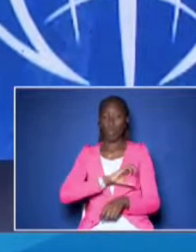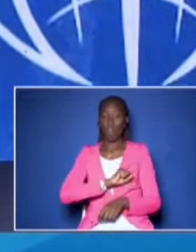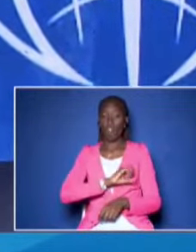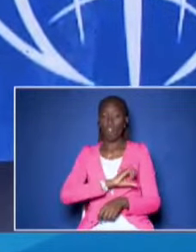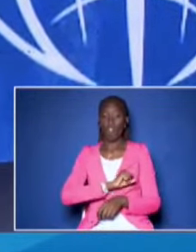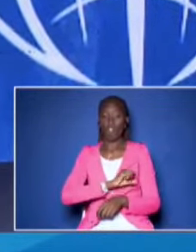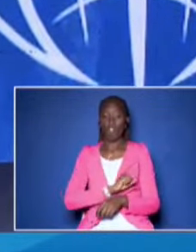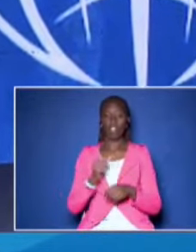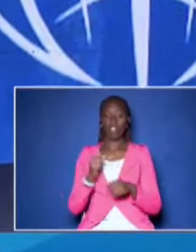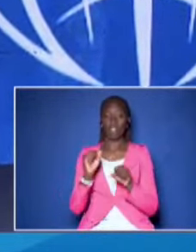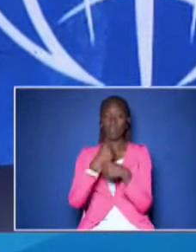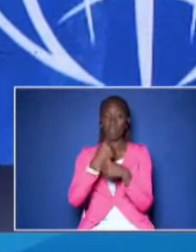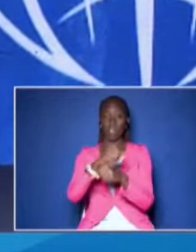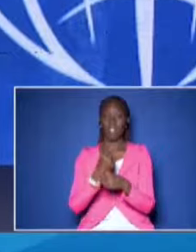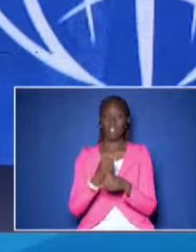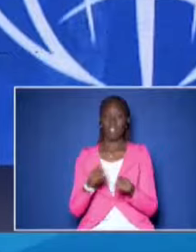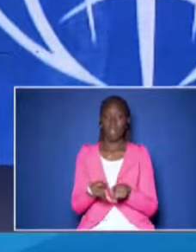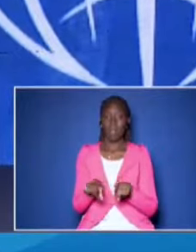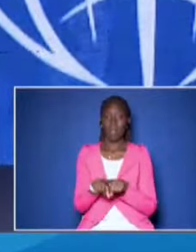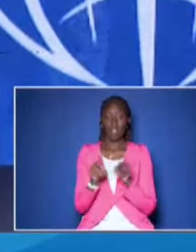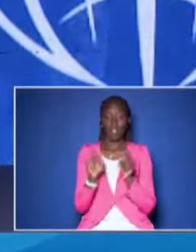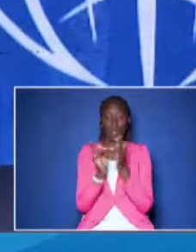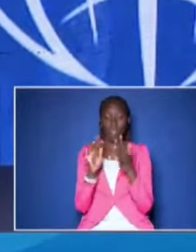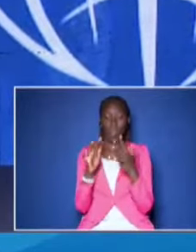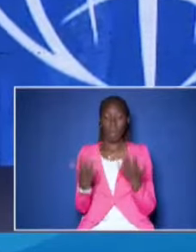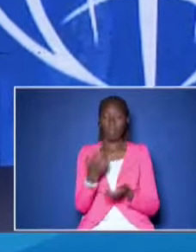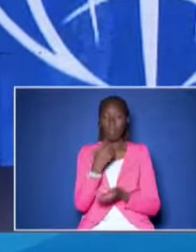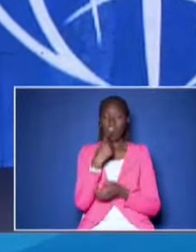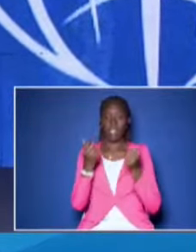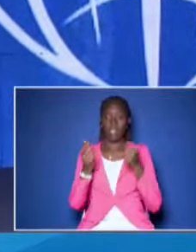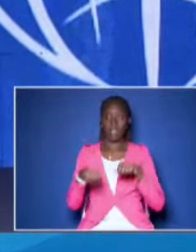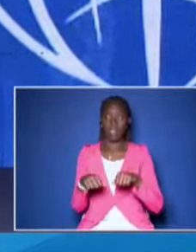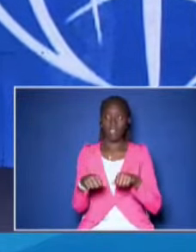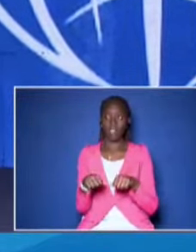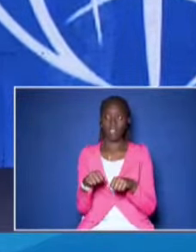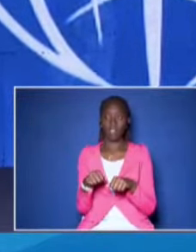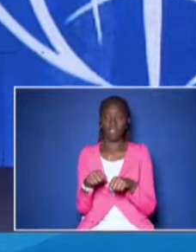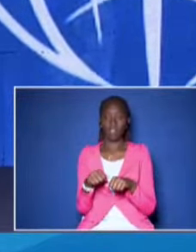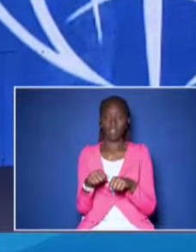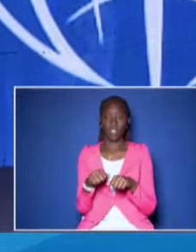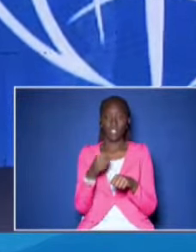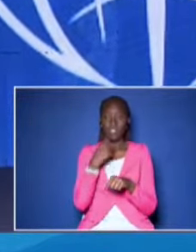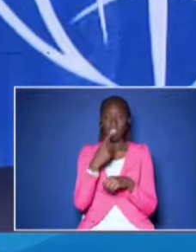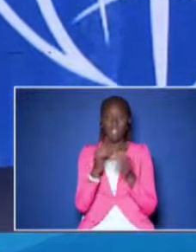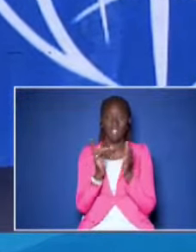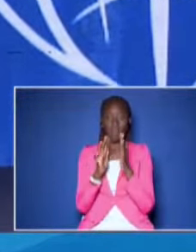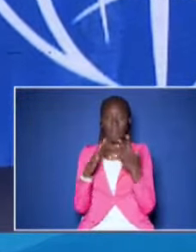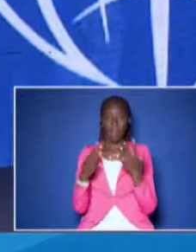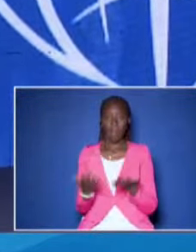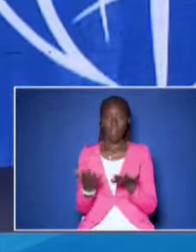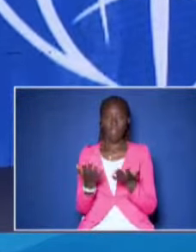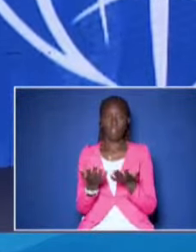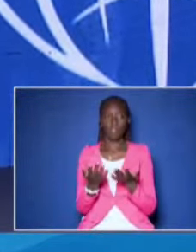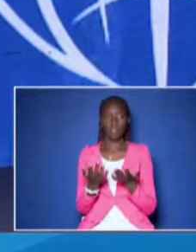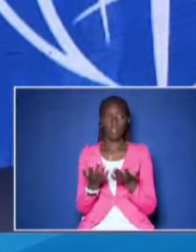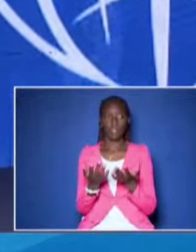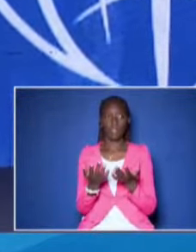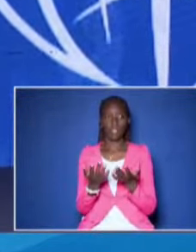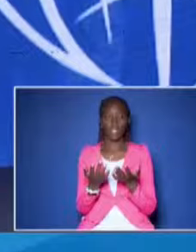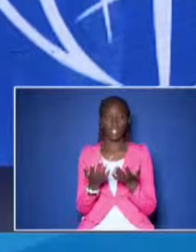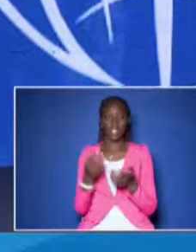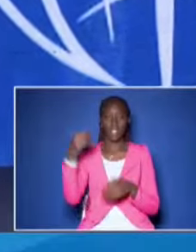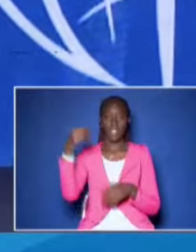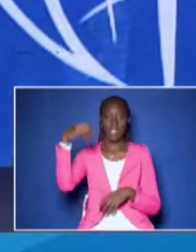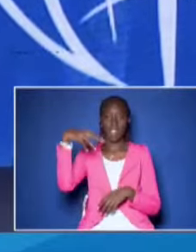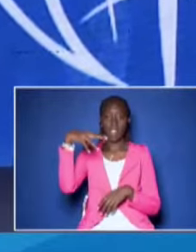you I want you all to say the Bible wait wait don't say the Bible is a